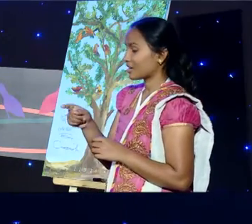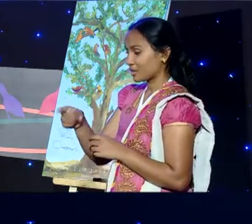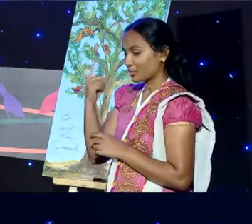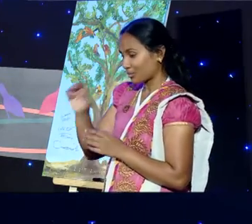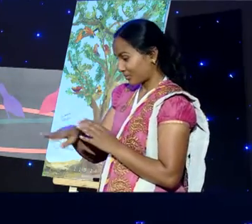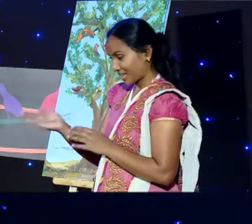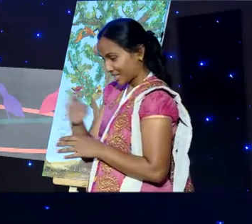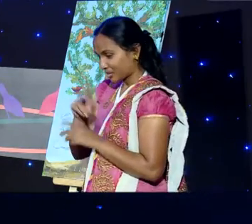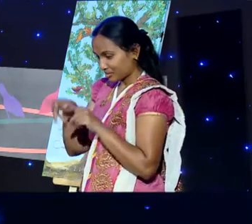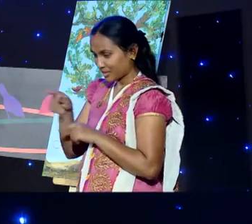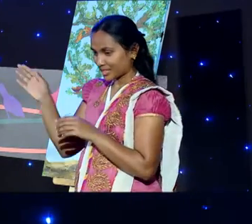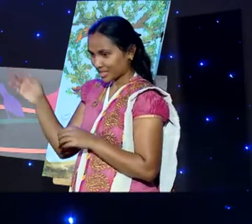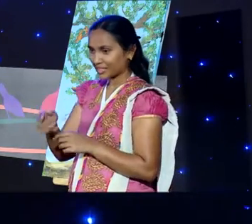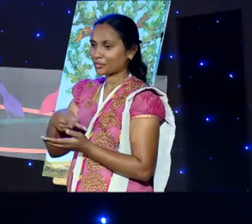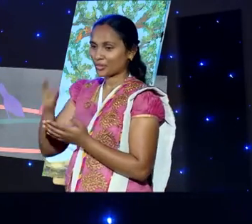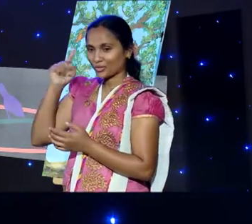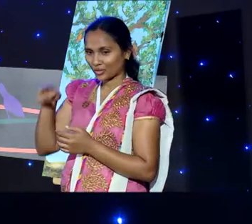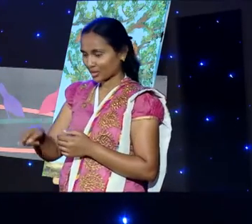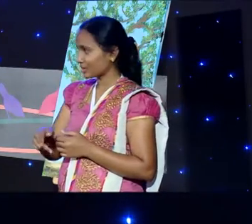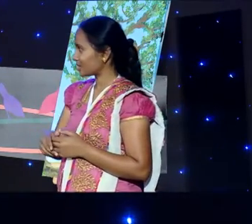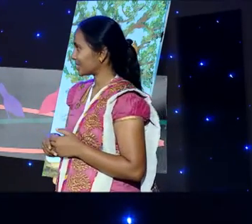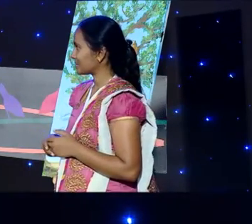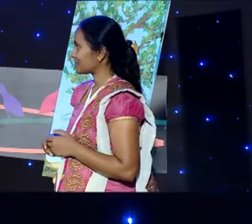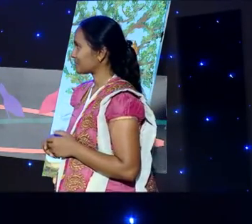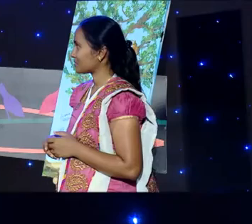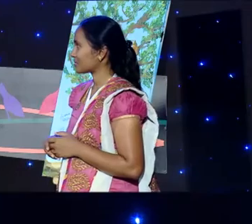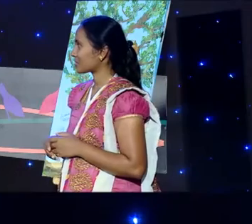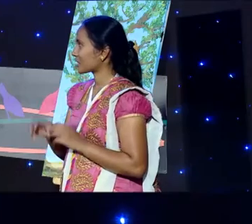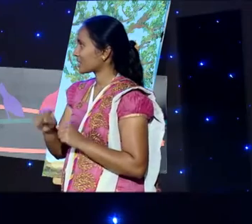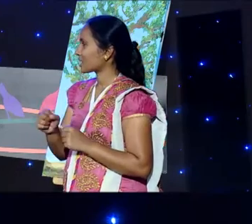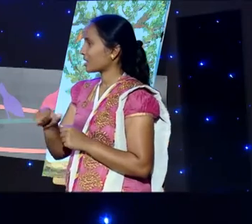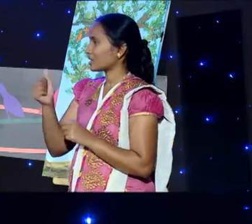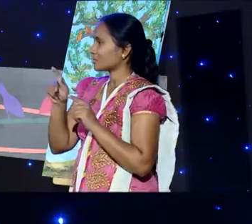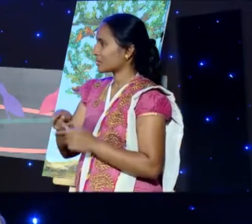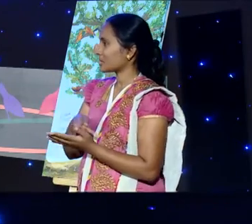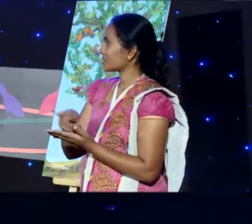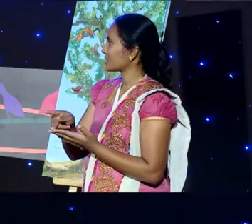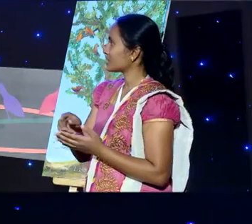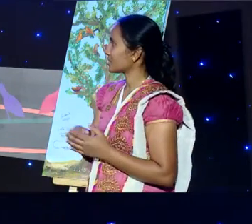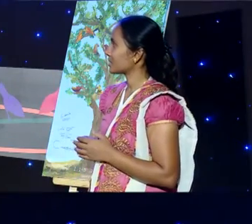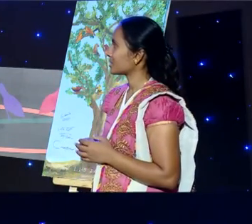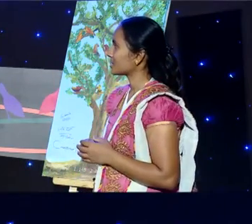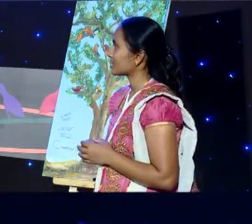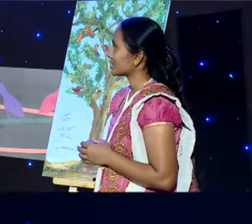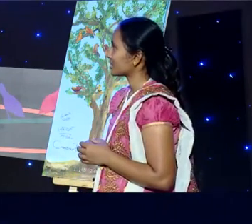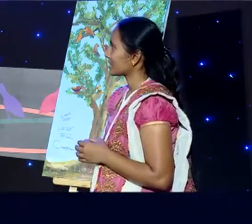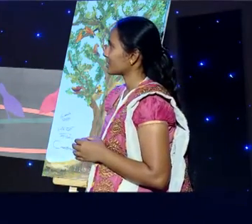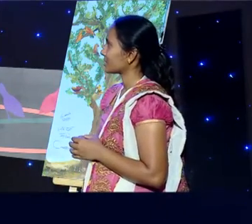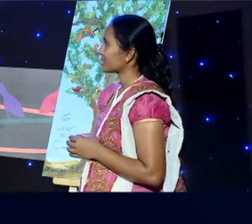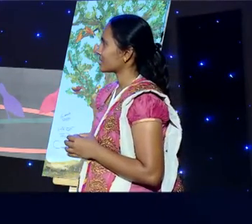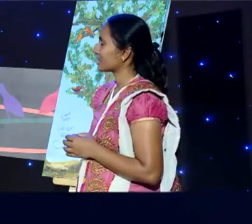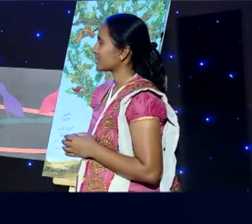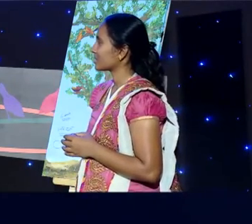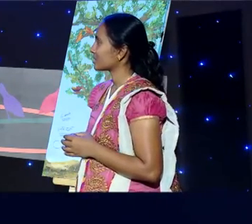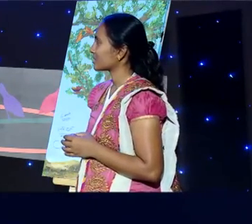you and you are trusted to pay forward for somebody after you. A rickshaw driver, this is not Bill Gates doing